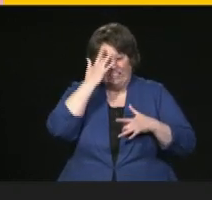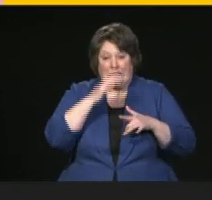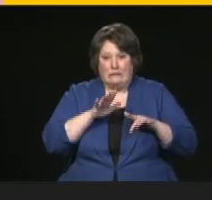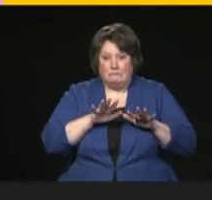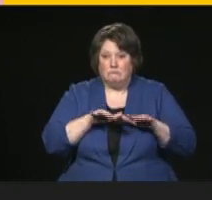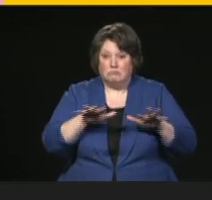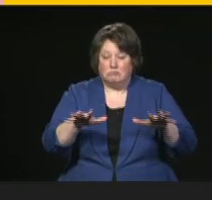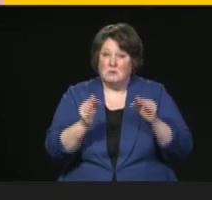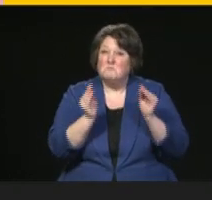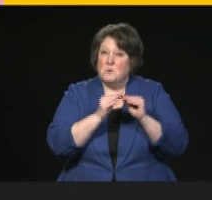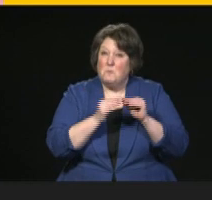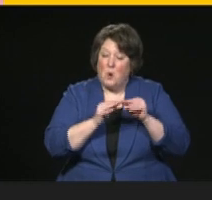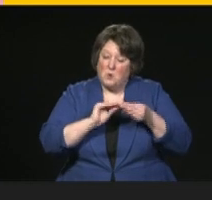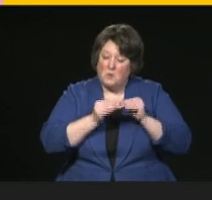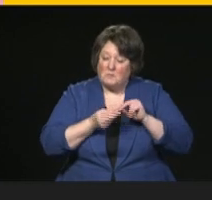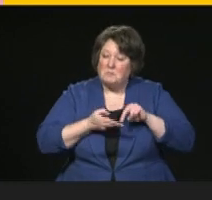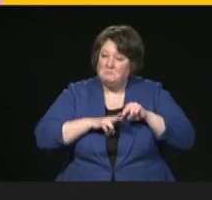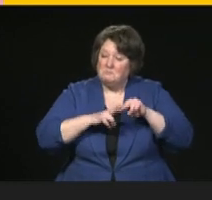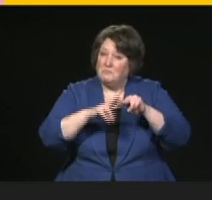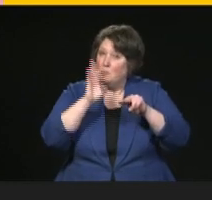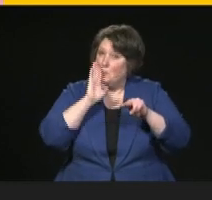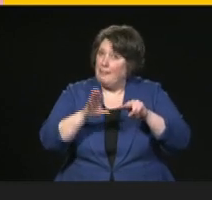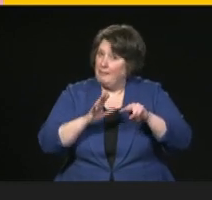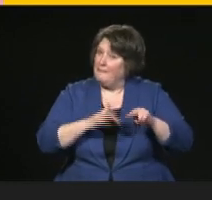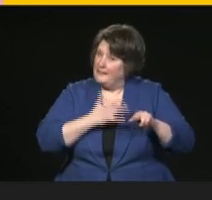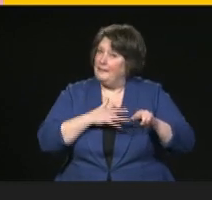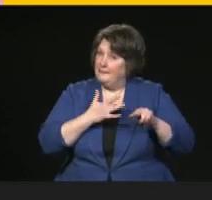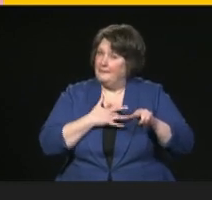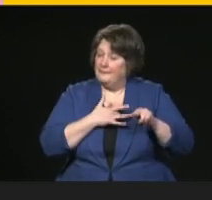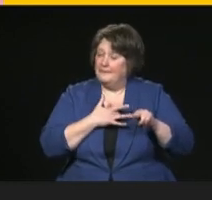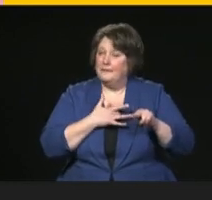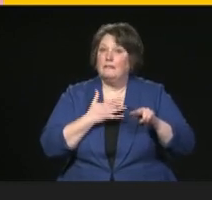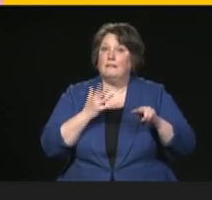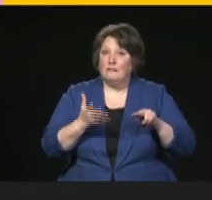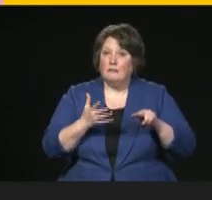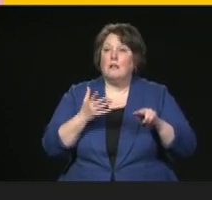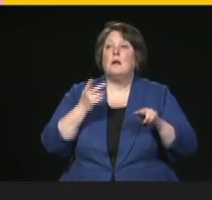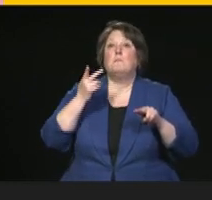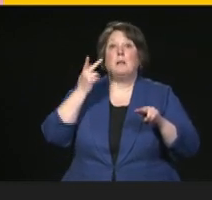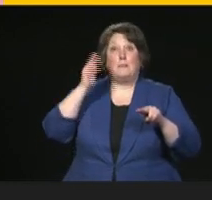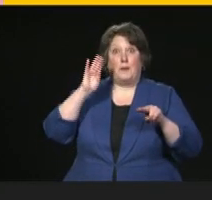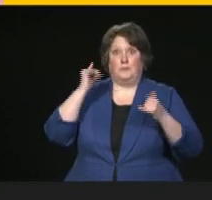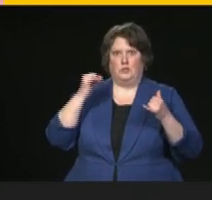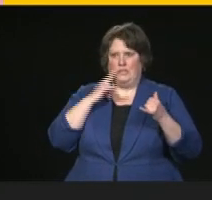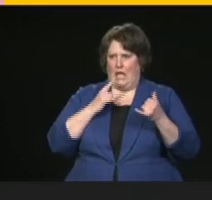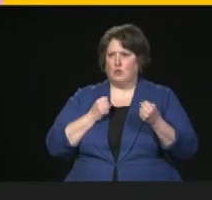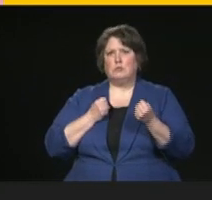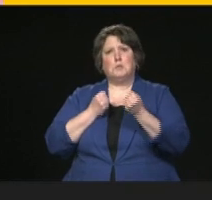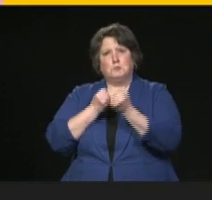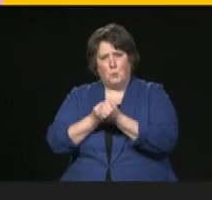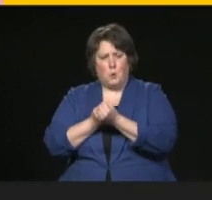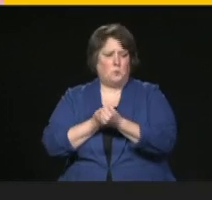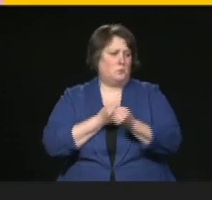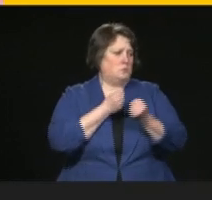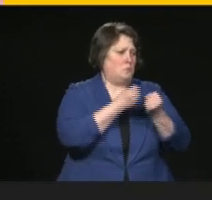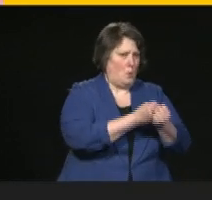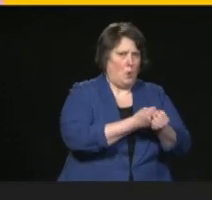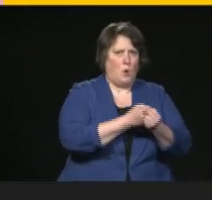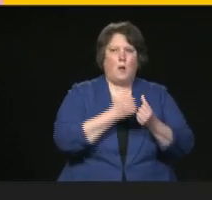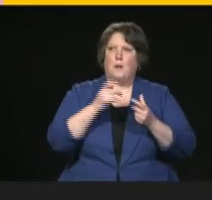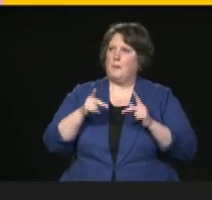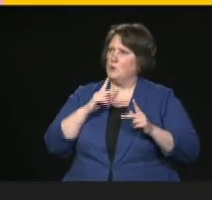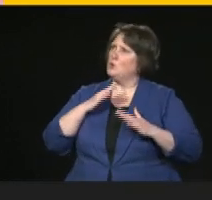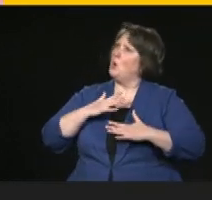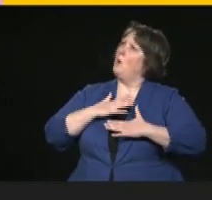said this morning is a further assurance to Canadians that our government will do whatever